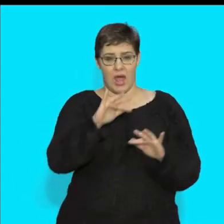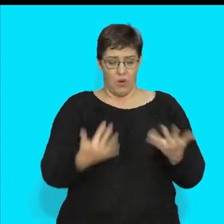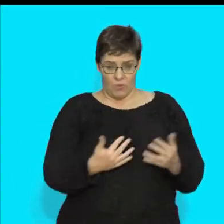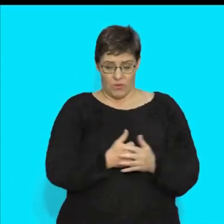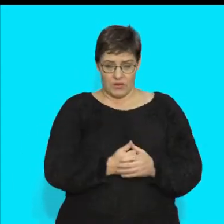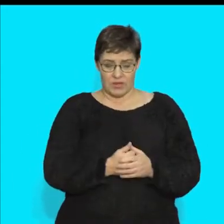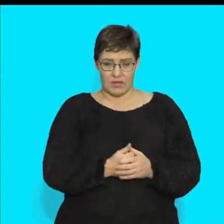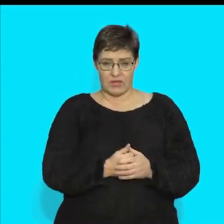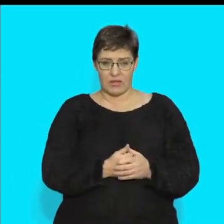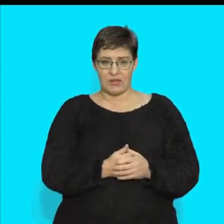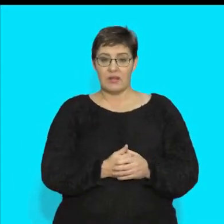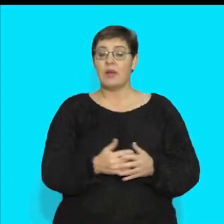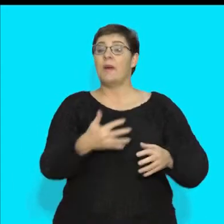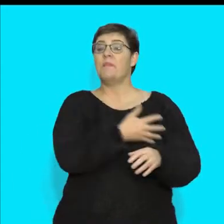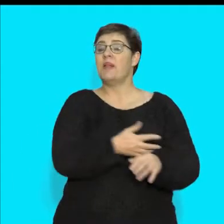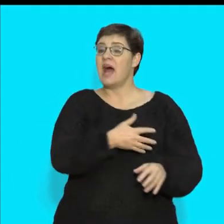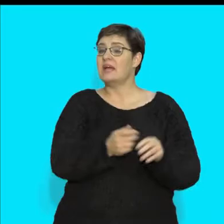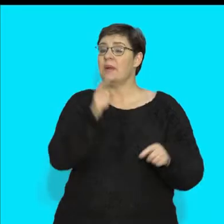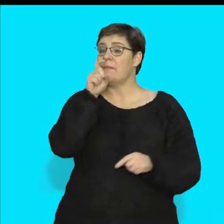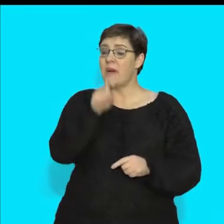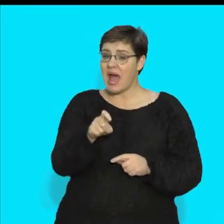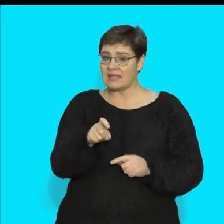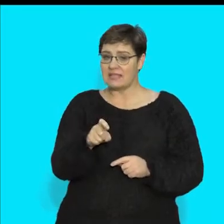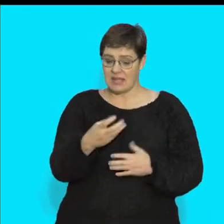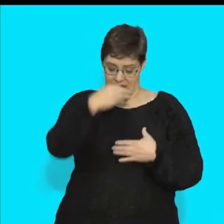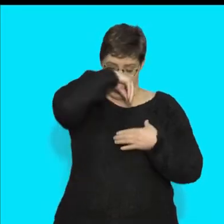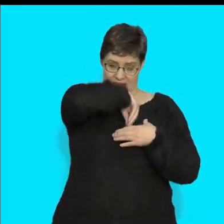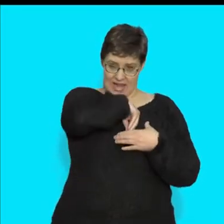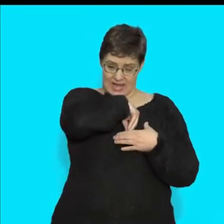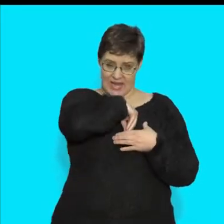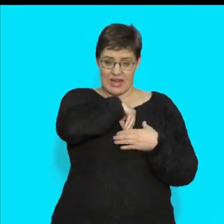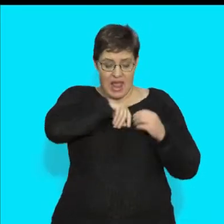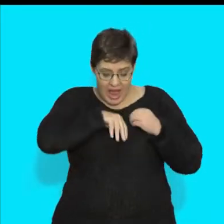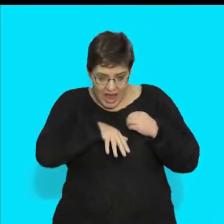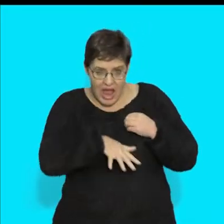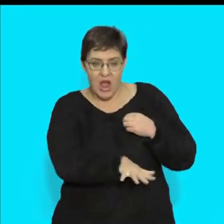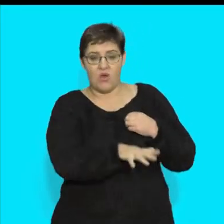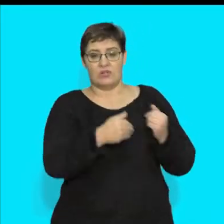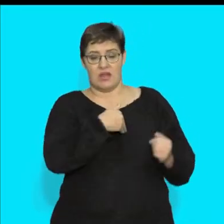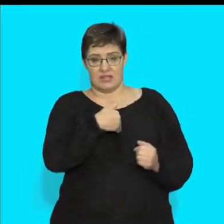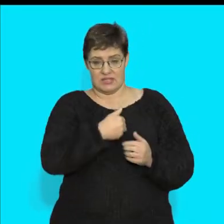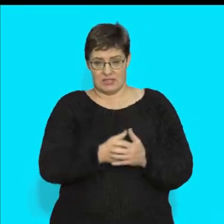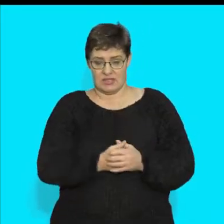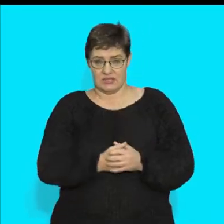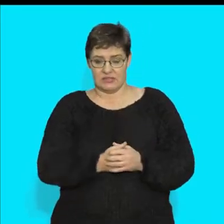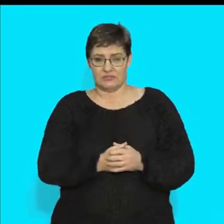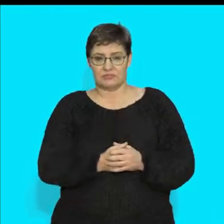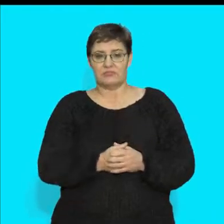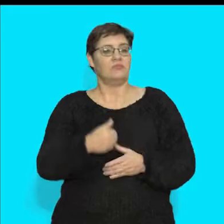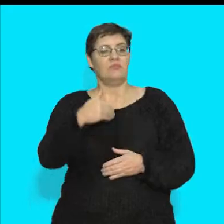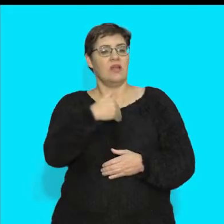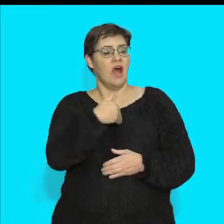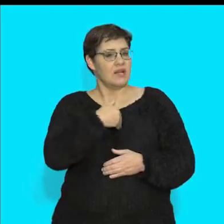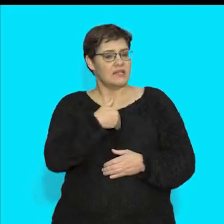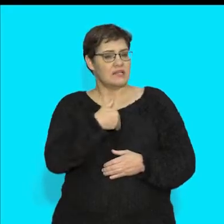travels through the heart, but the blood has to come into the heart and go out of the heart. And as I say to you,